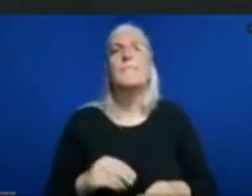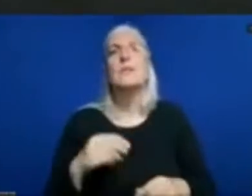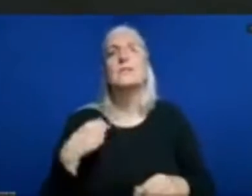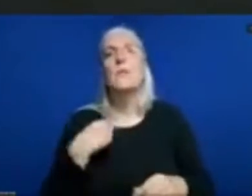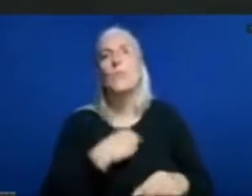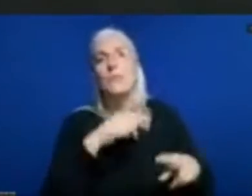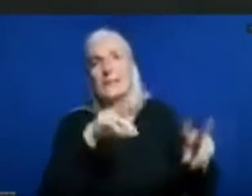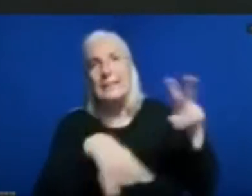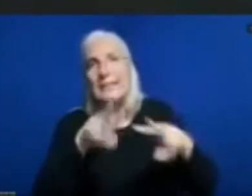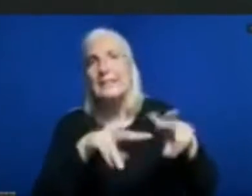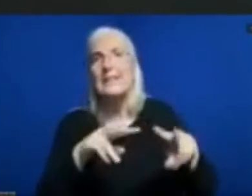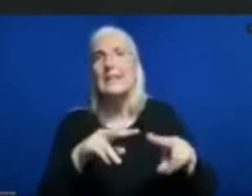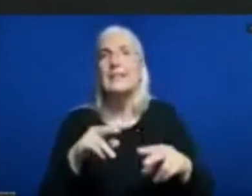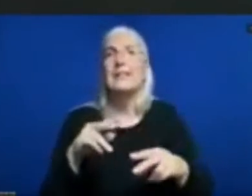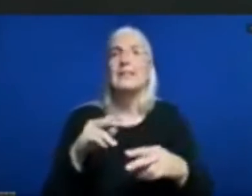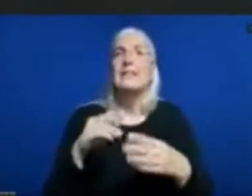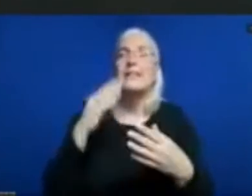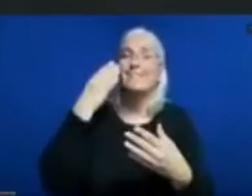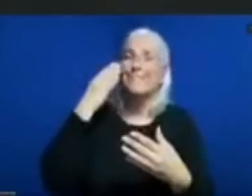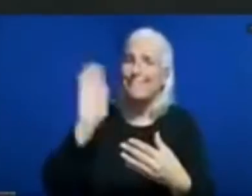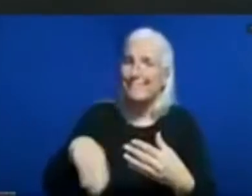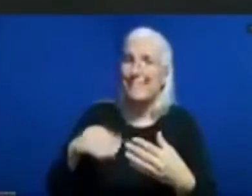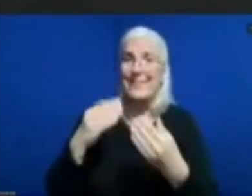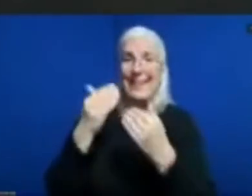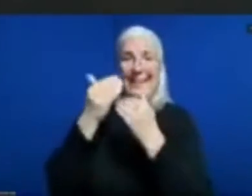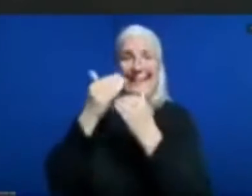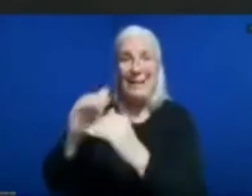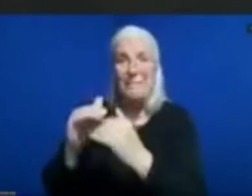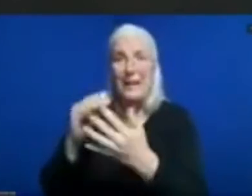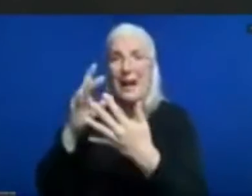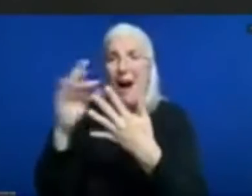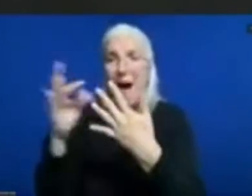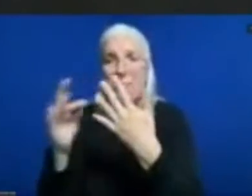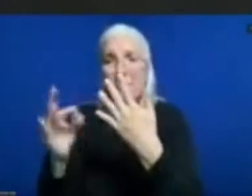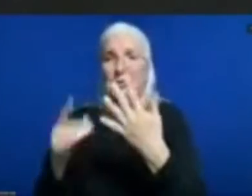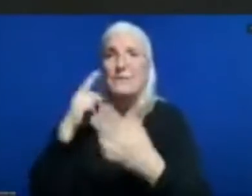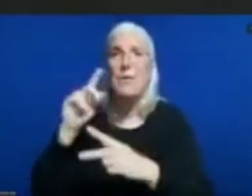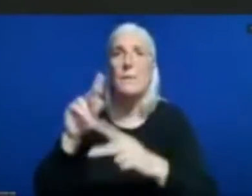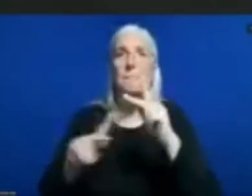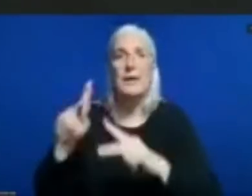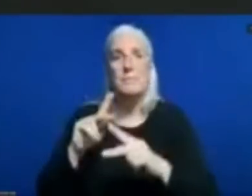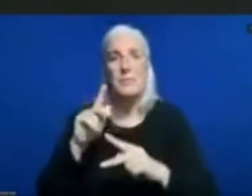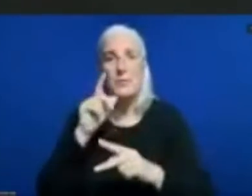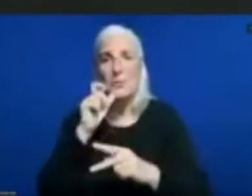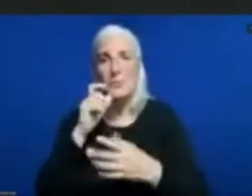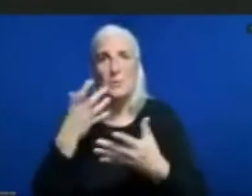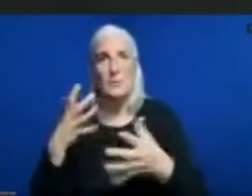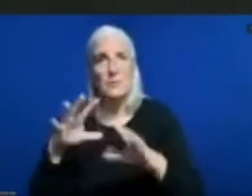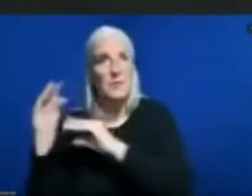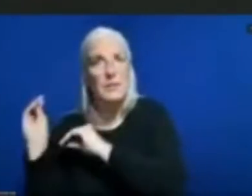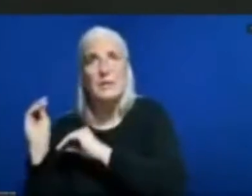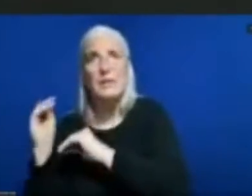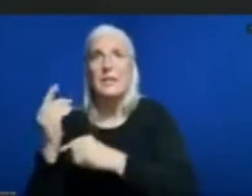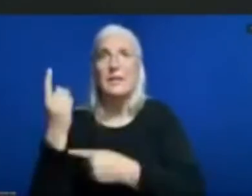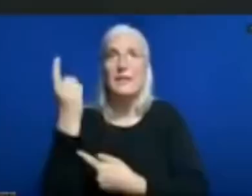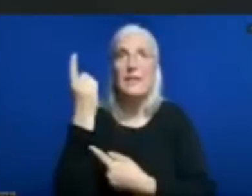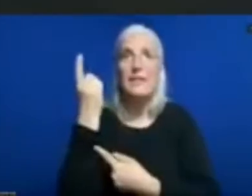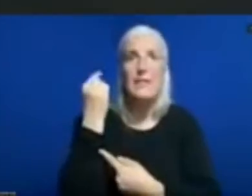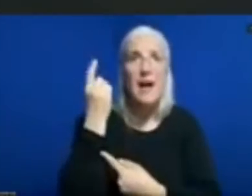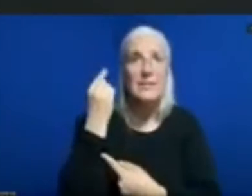our region due to the harsh winters and so on. So I'm telling you, I'm going to do the best I can to help all of you